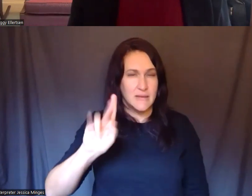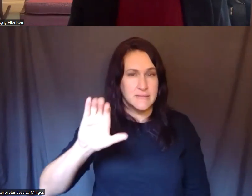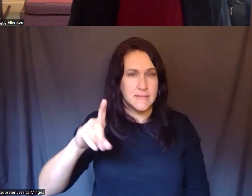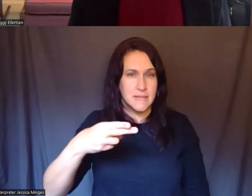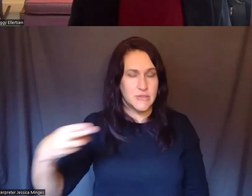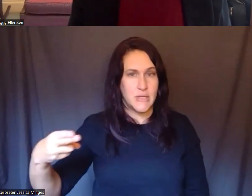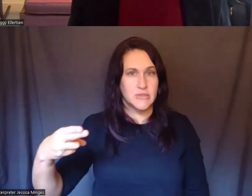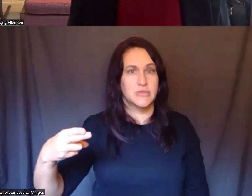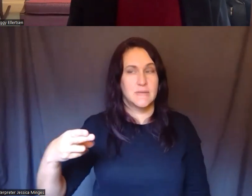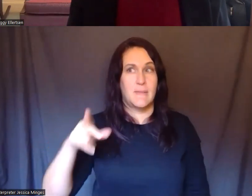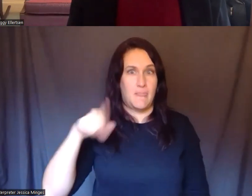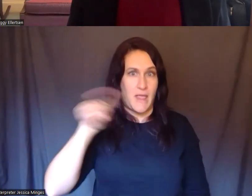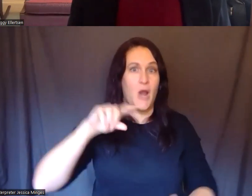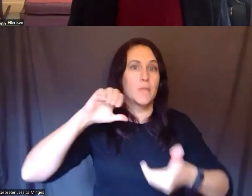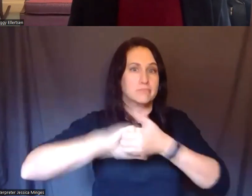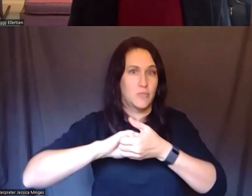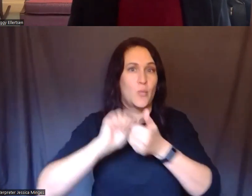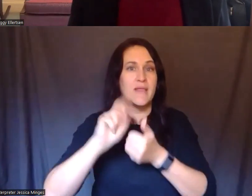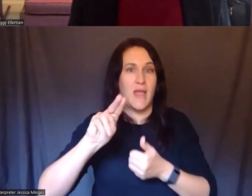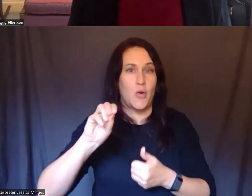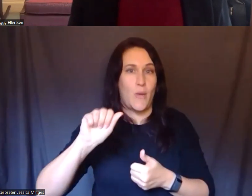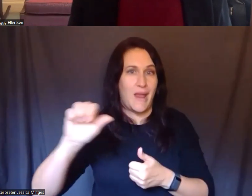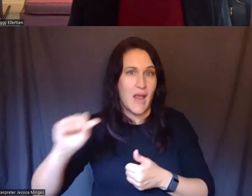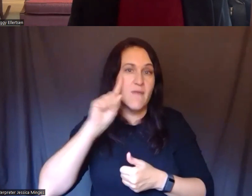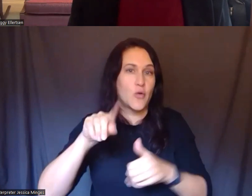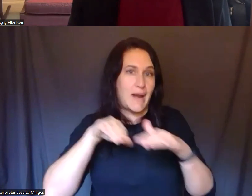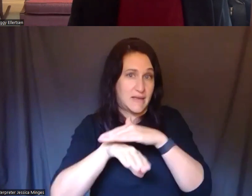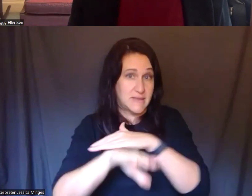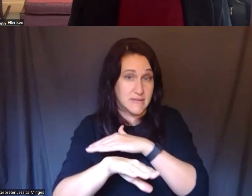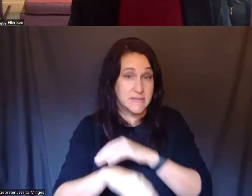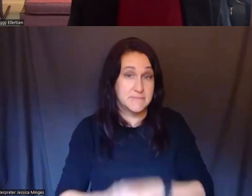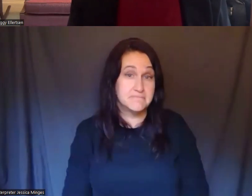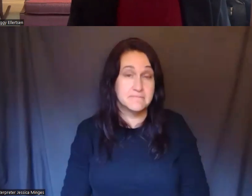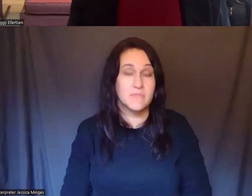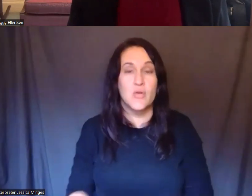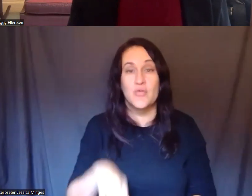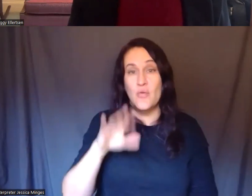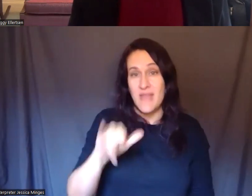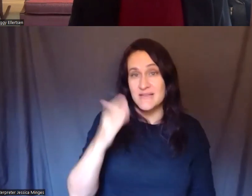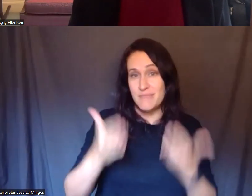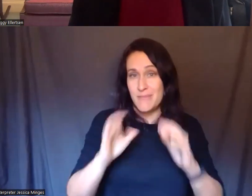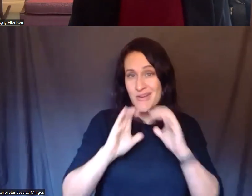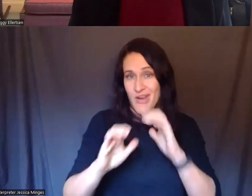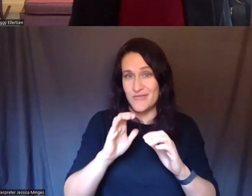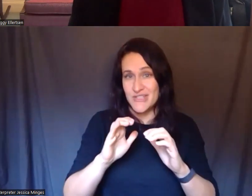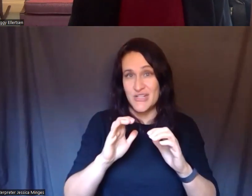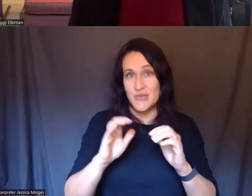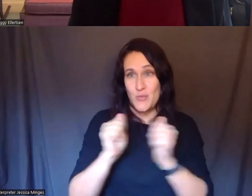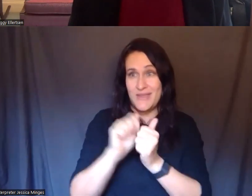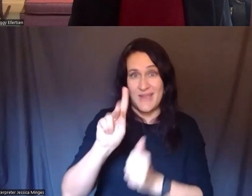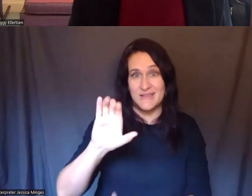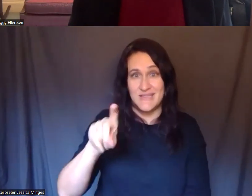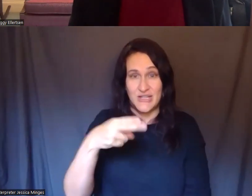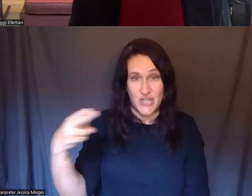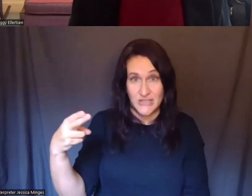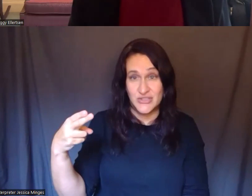working with NOAA for accessibility. So that can be a conversation we also have with the commission as we do